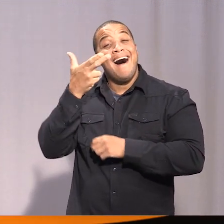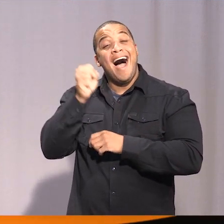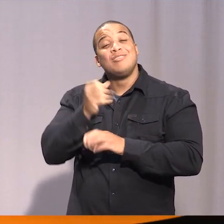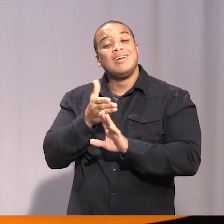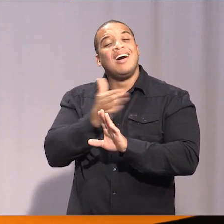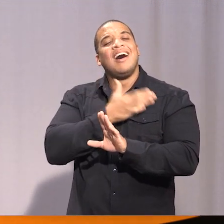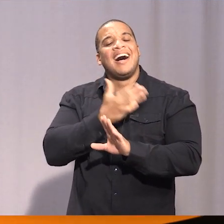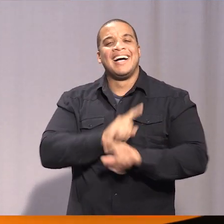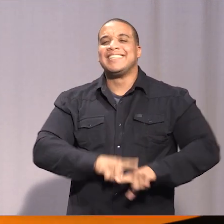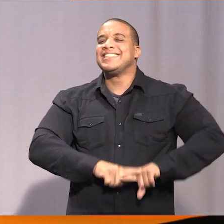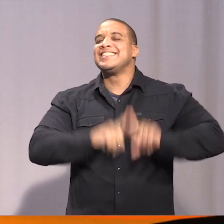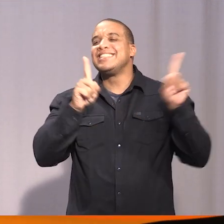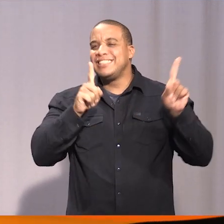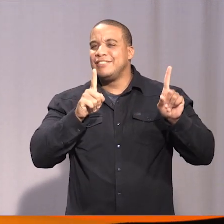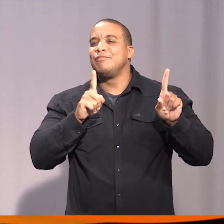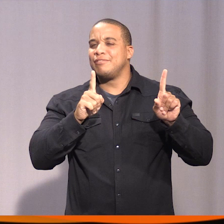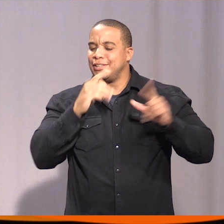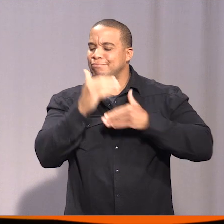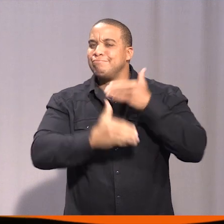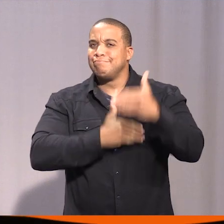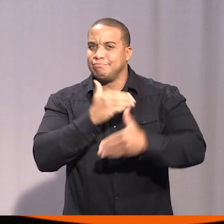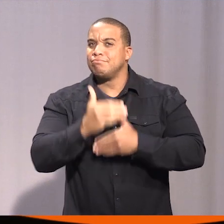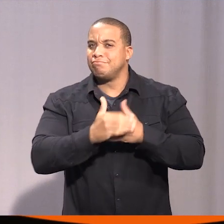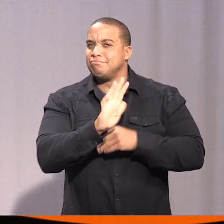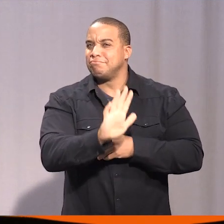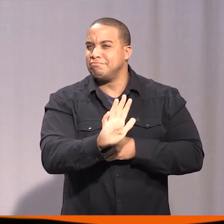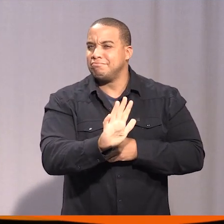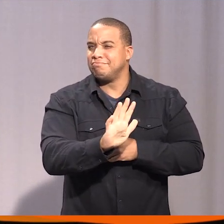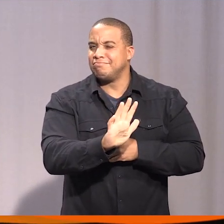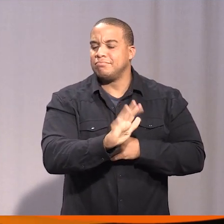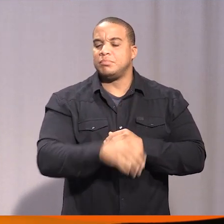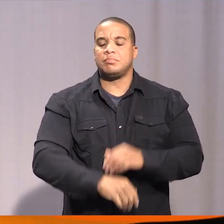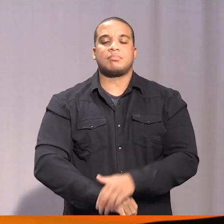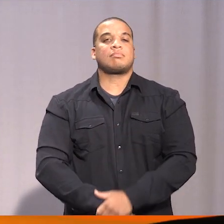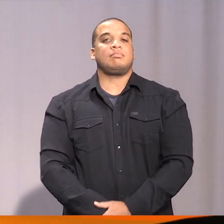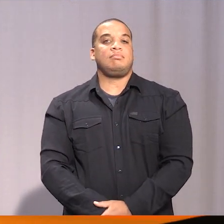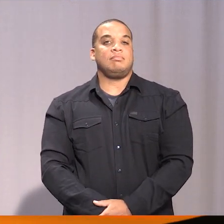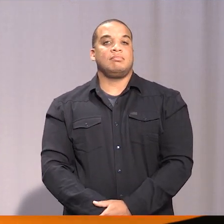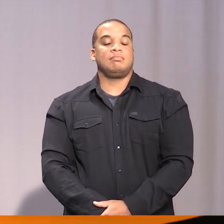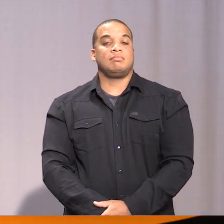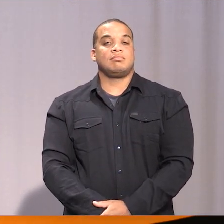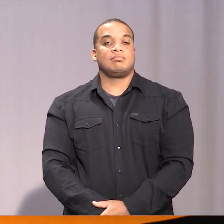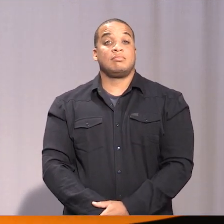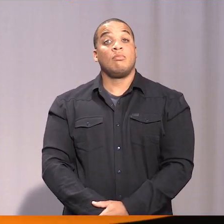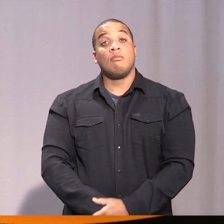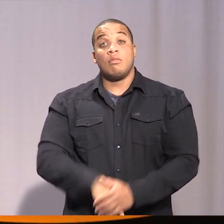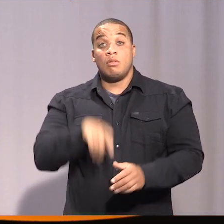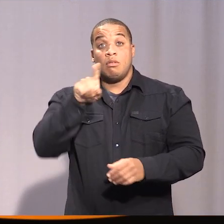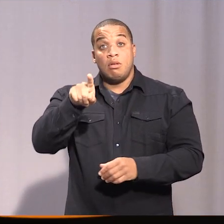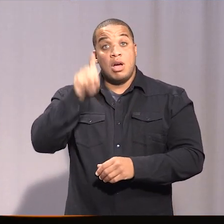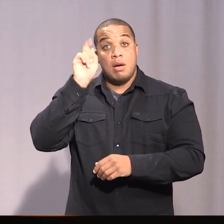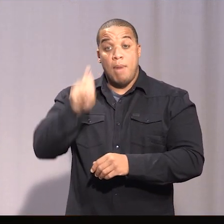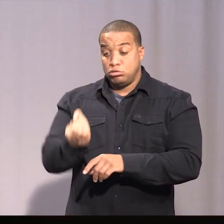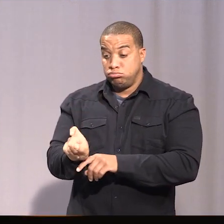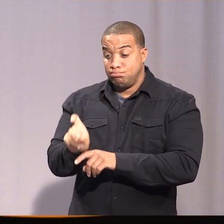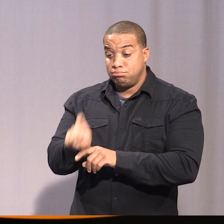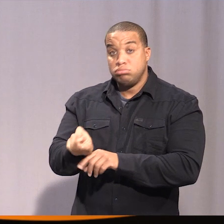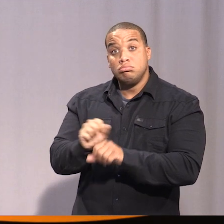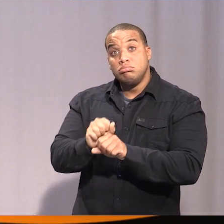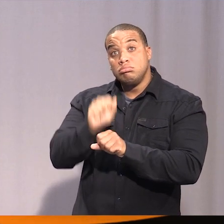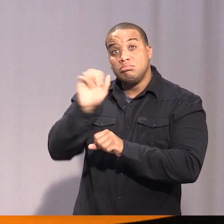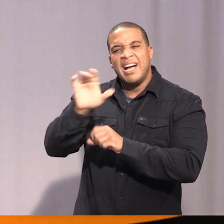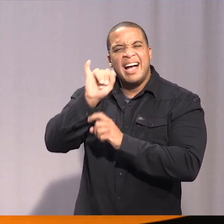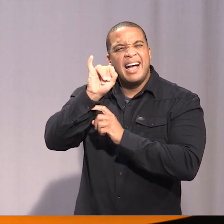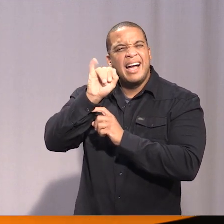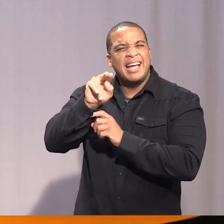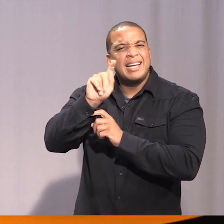automatically done as it was in previous years, such as high school. You must submit the online intake form, which